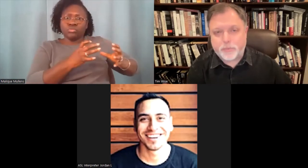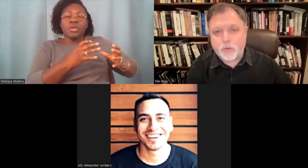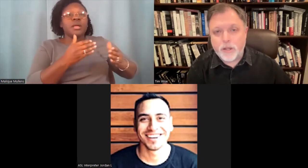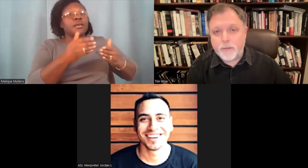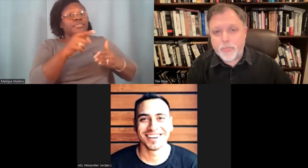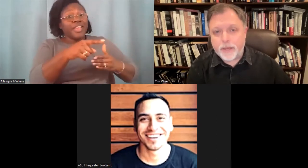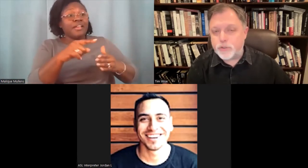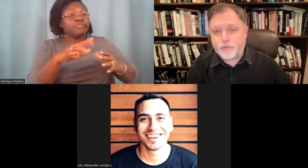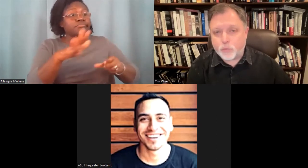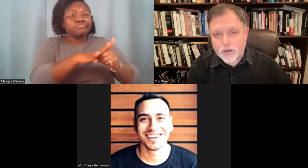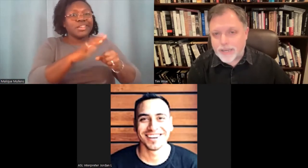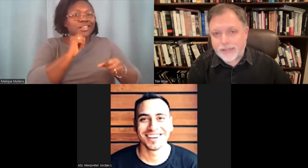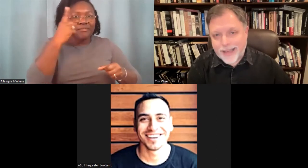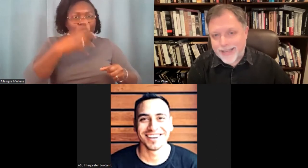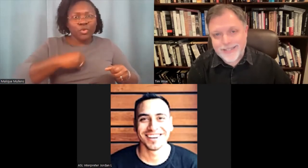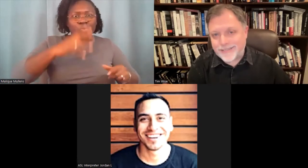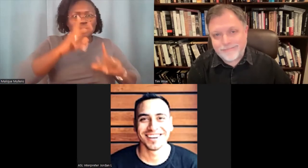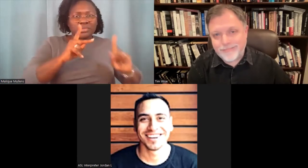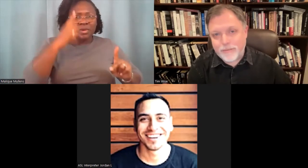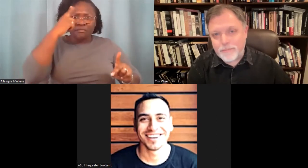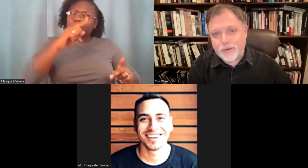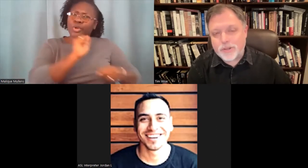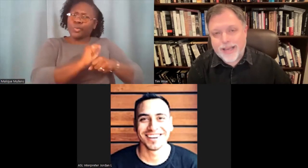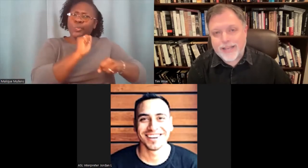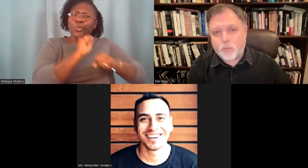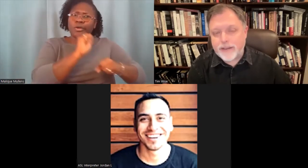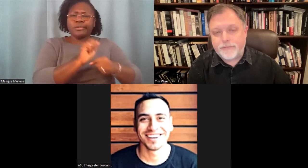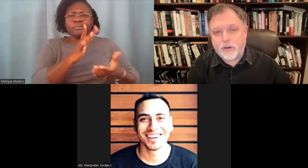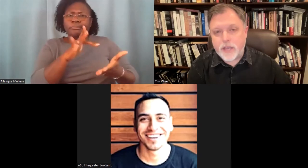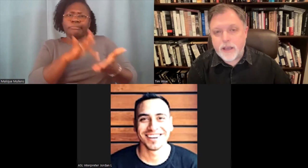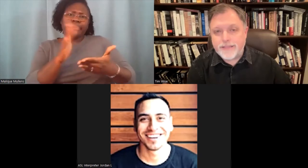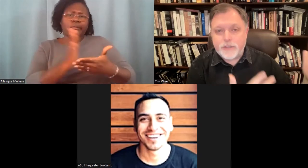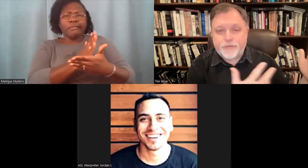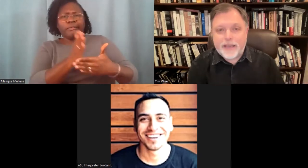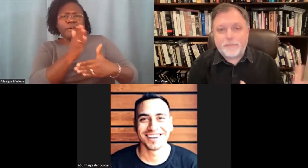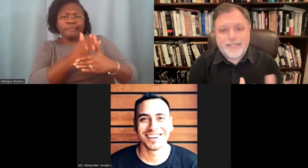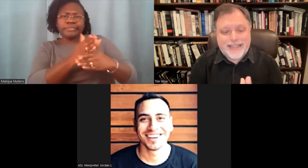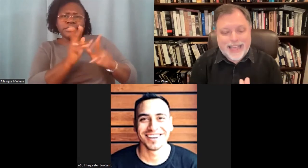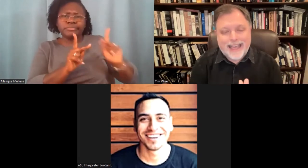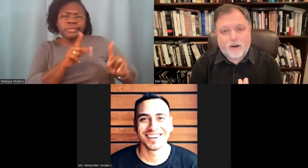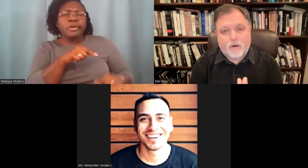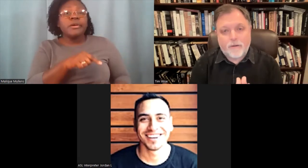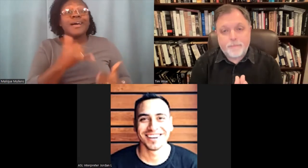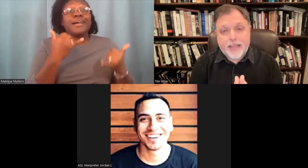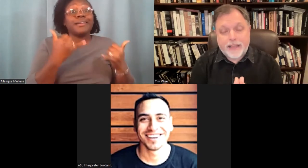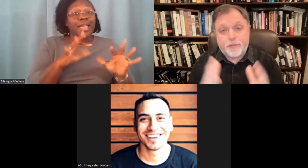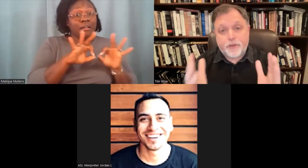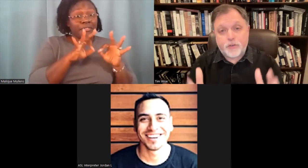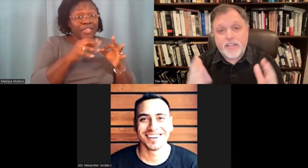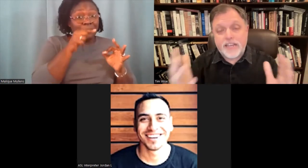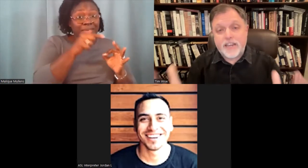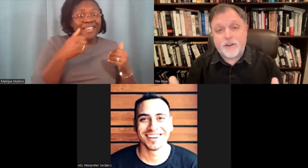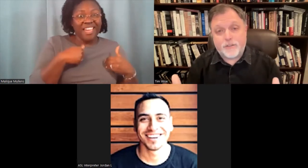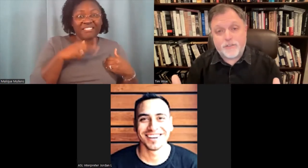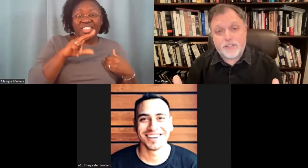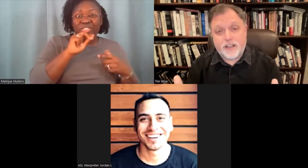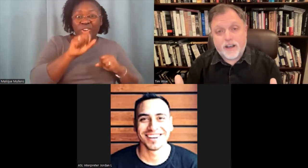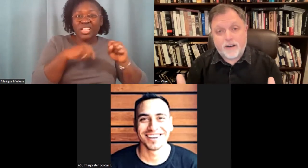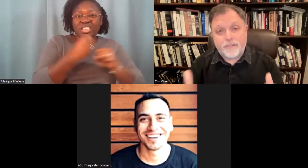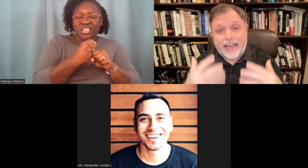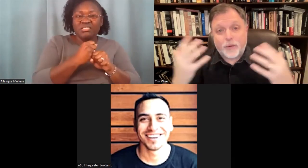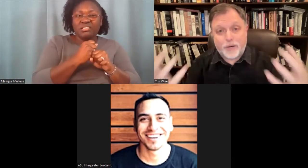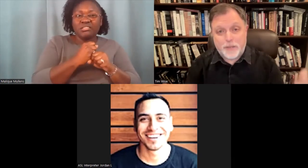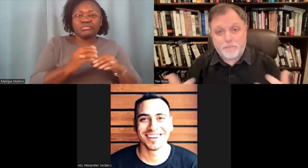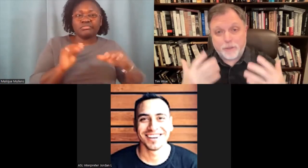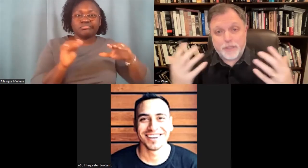rich people. It was for working class and, you know, middle class white folks. These families now had 30 years